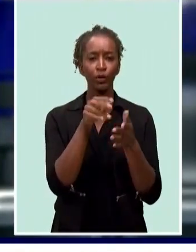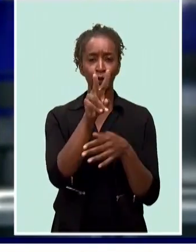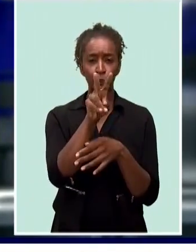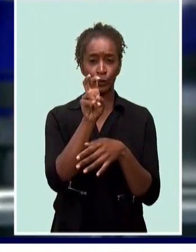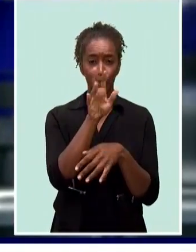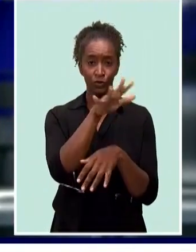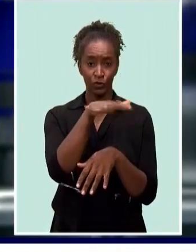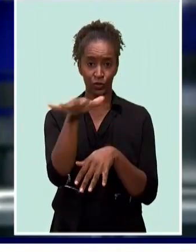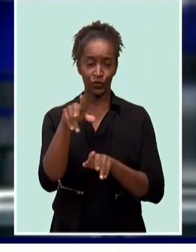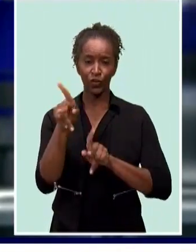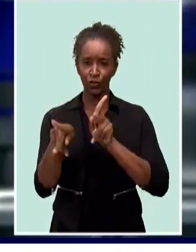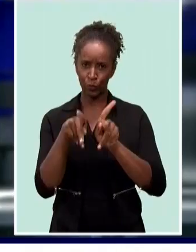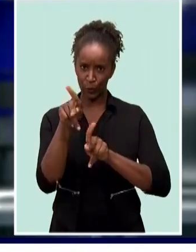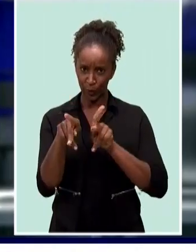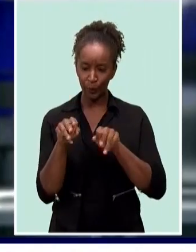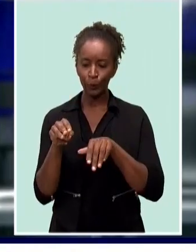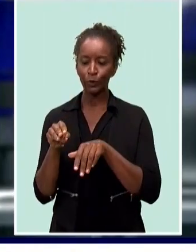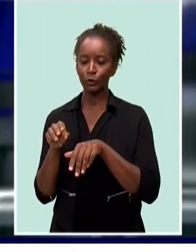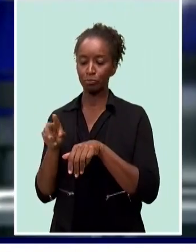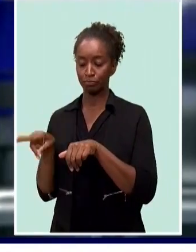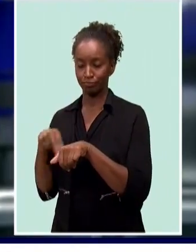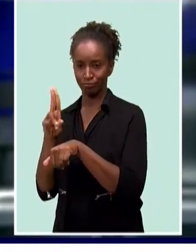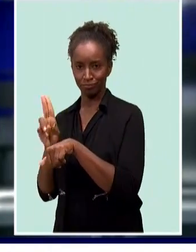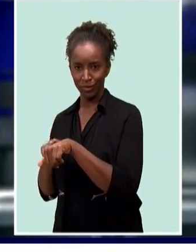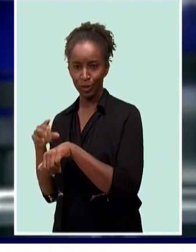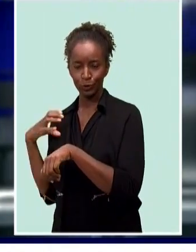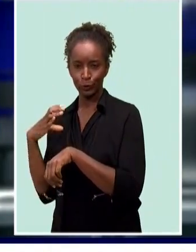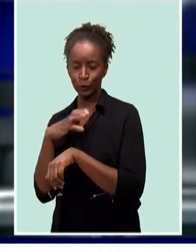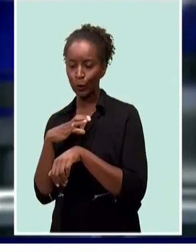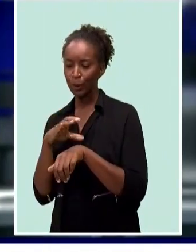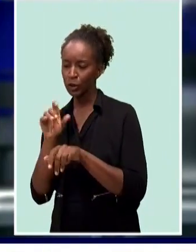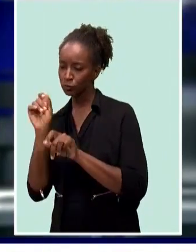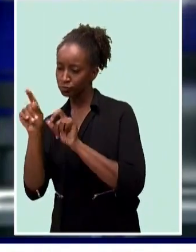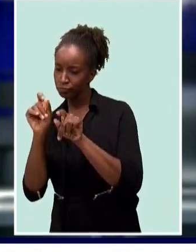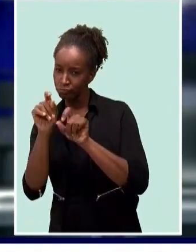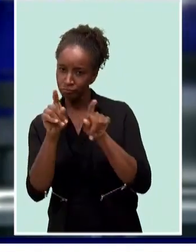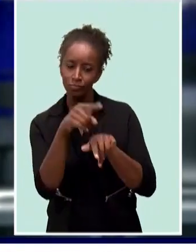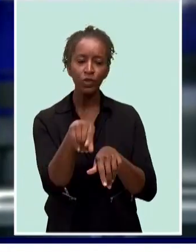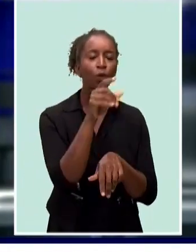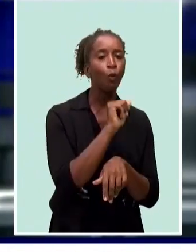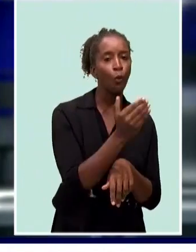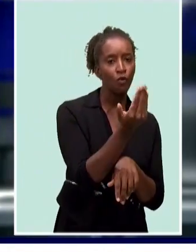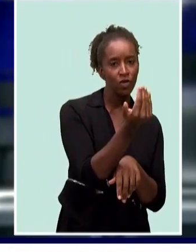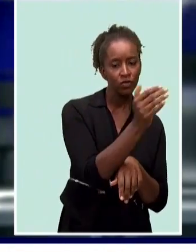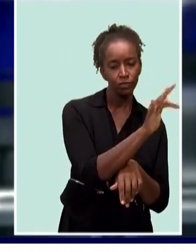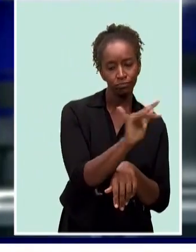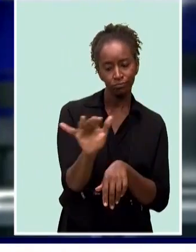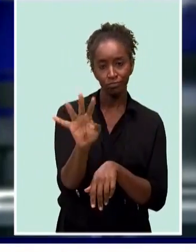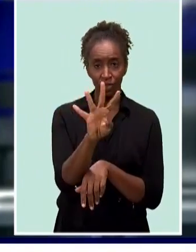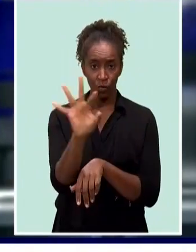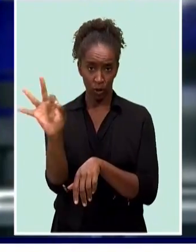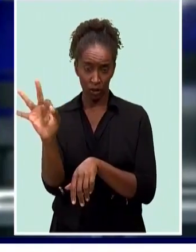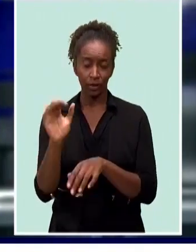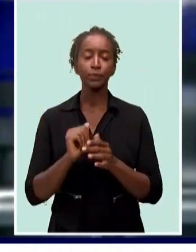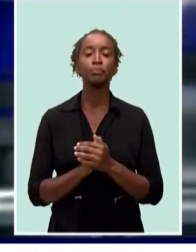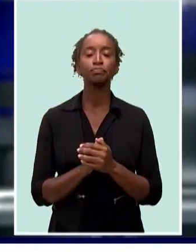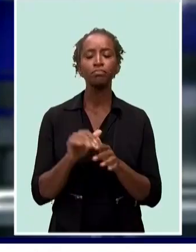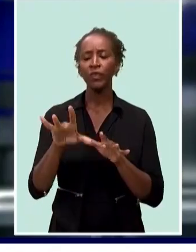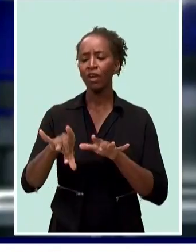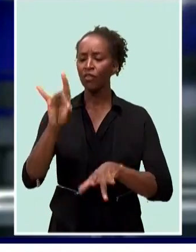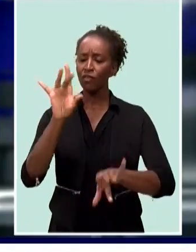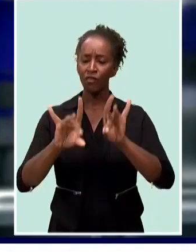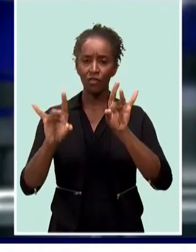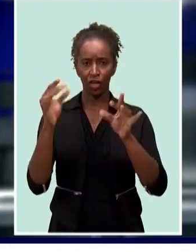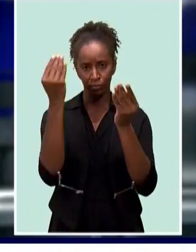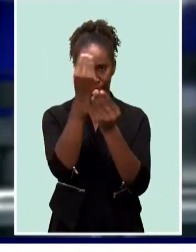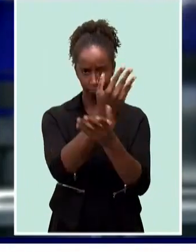1,255 people participated in the study, all between the ages of 15 and 49. Now, the results were presented by Assistant Director